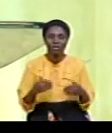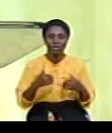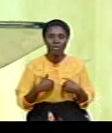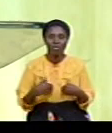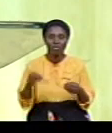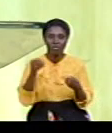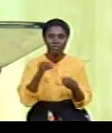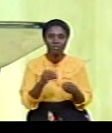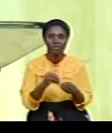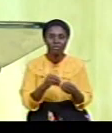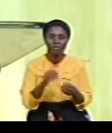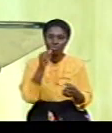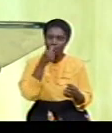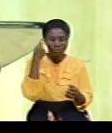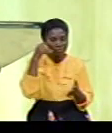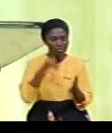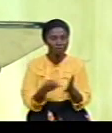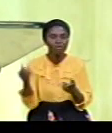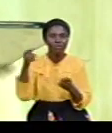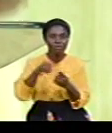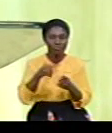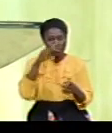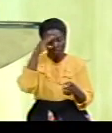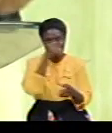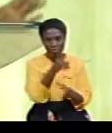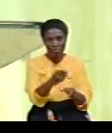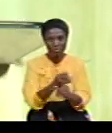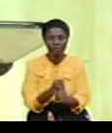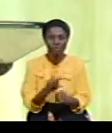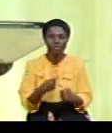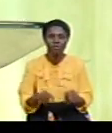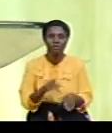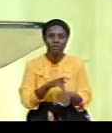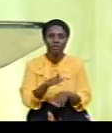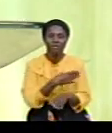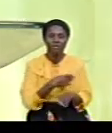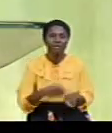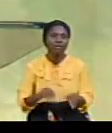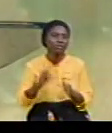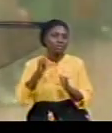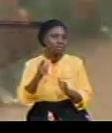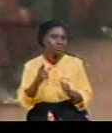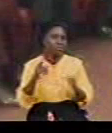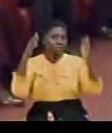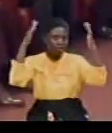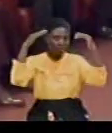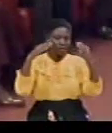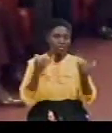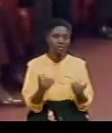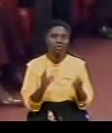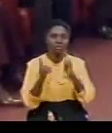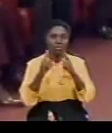receive the early and latter rain. So he's talking to brethren here. And